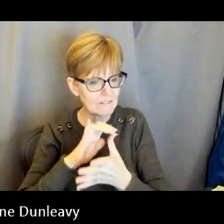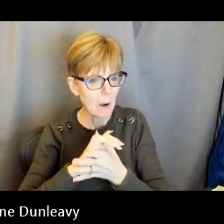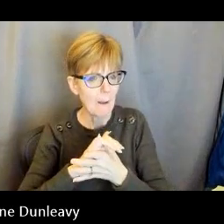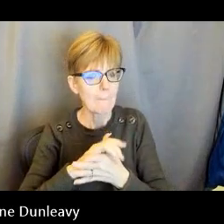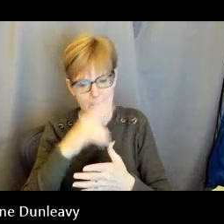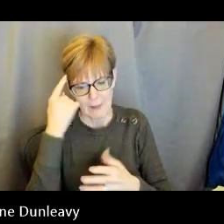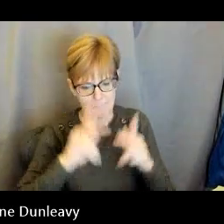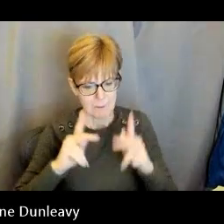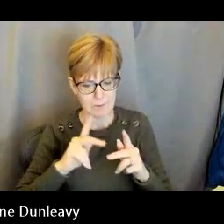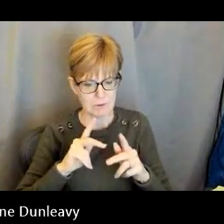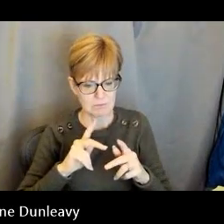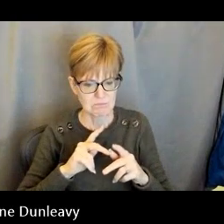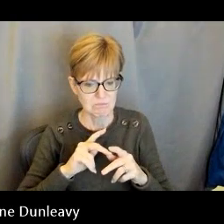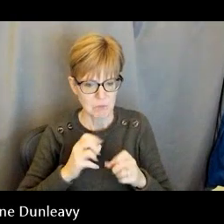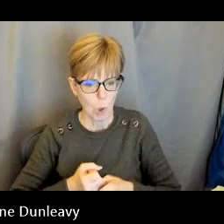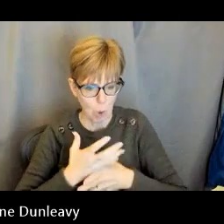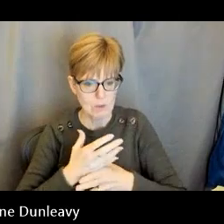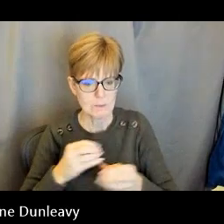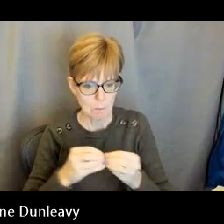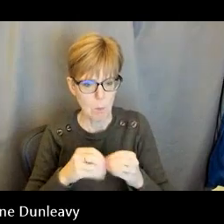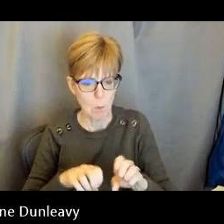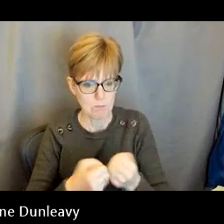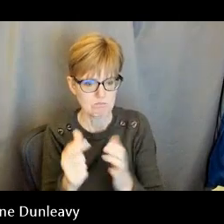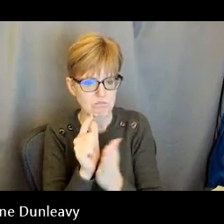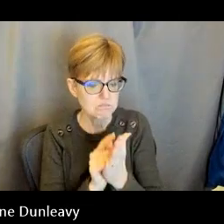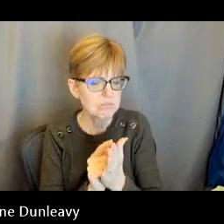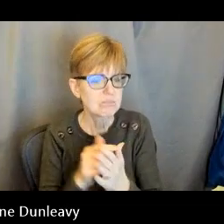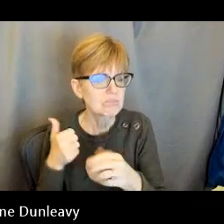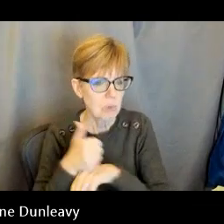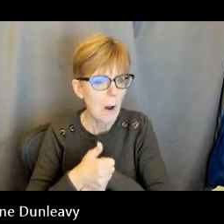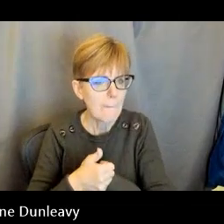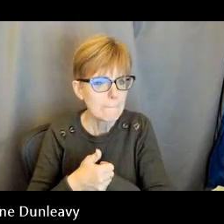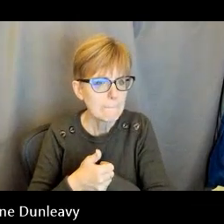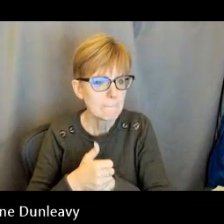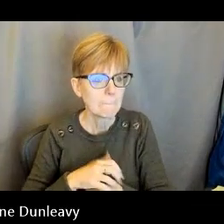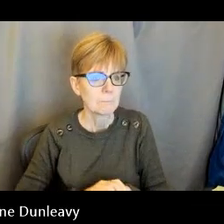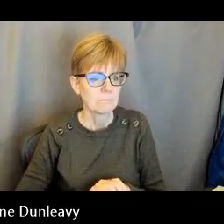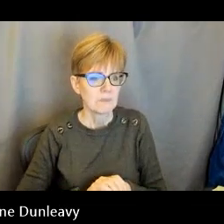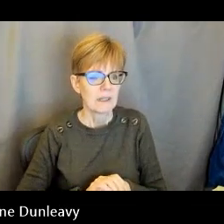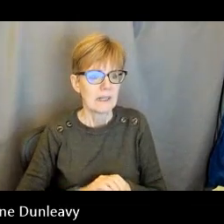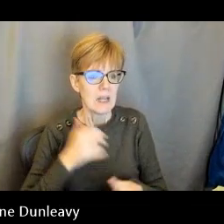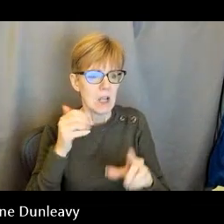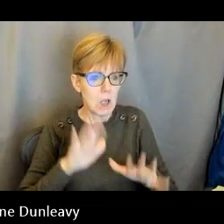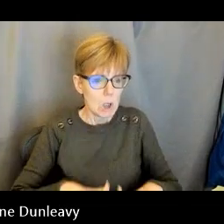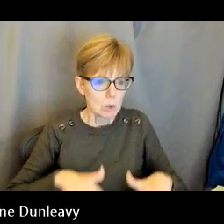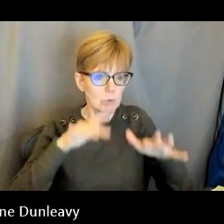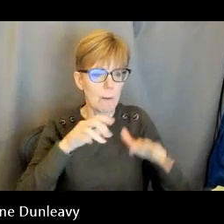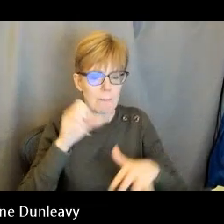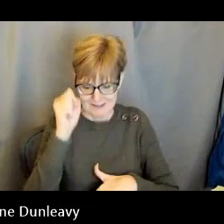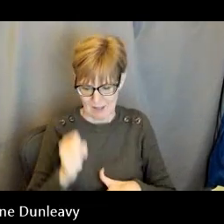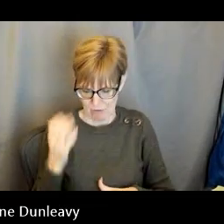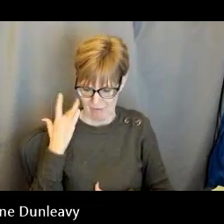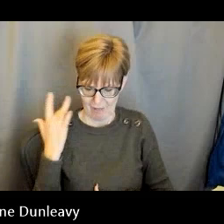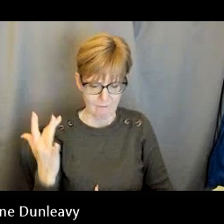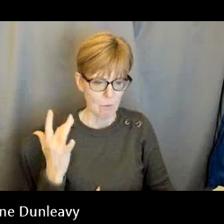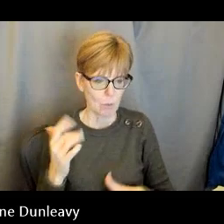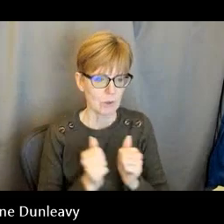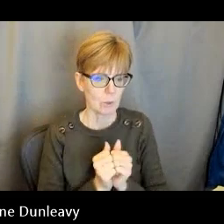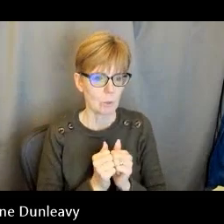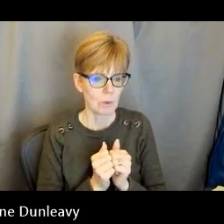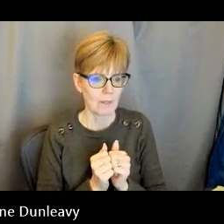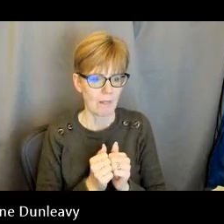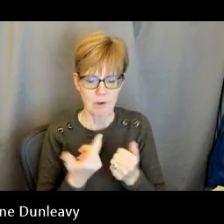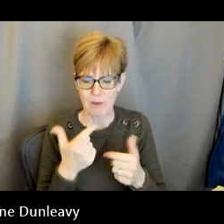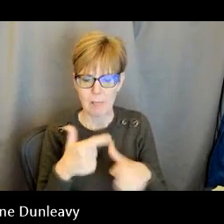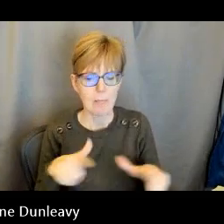California, in a very liberal community, and identified very highly with Black rights movements,